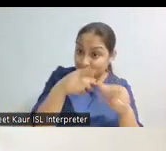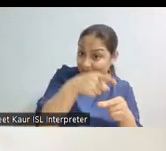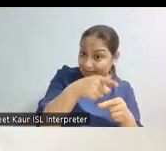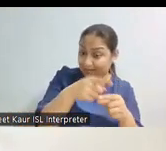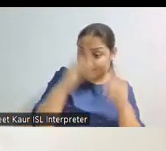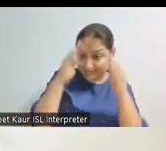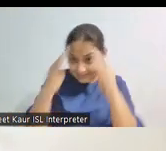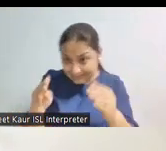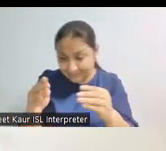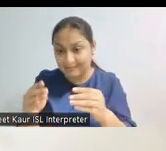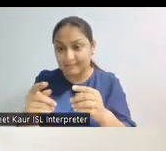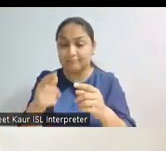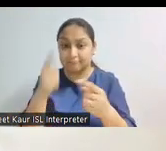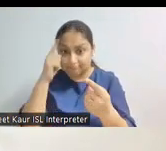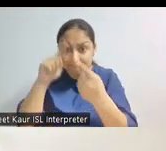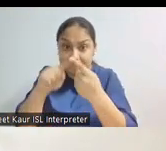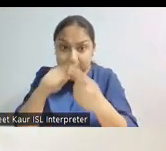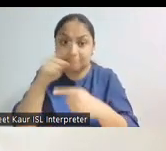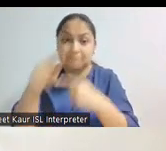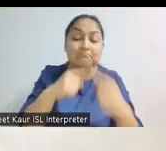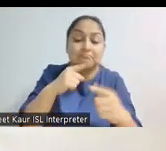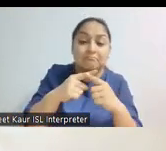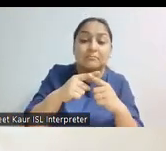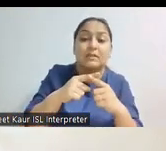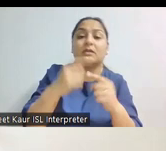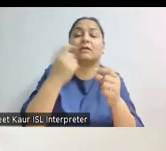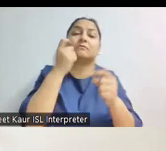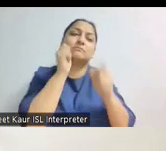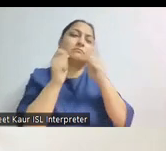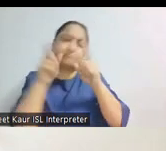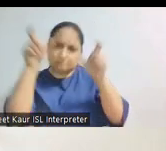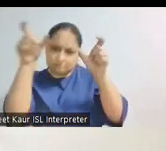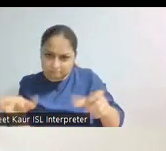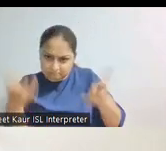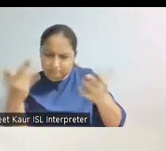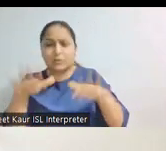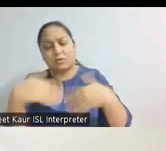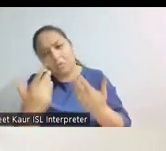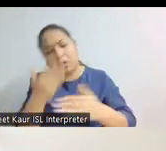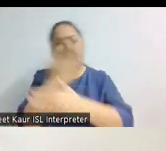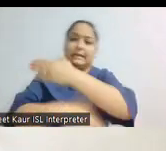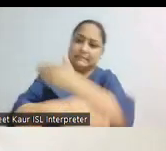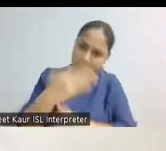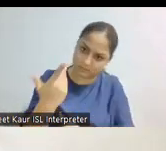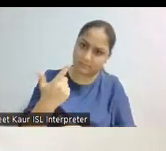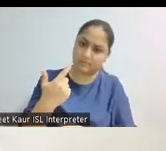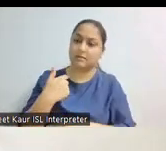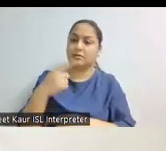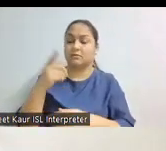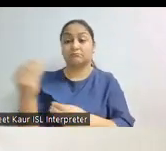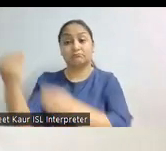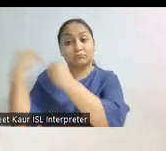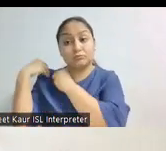and considerations related particularly to gender as well as disability are taken into account